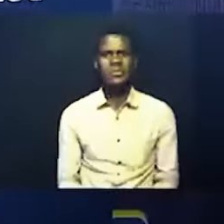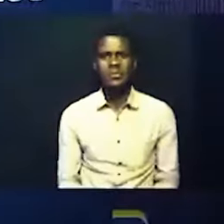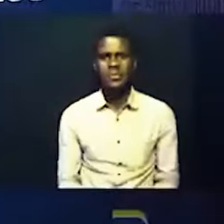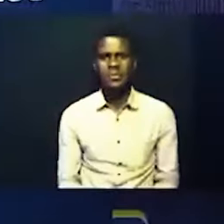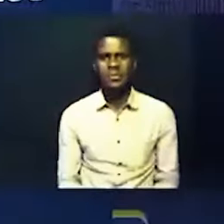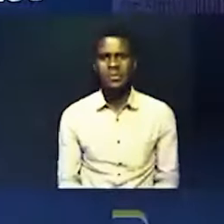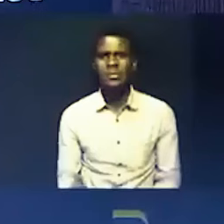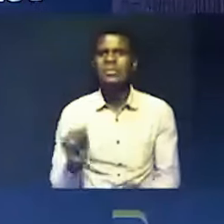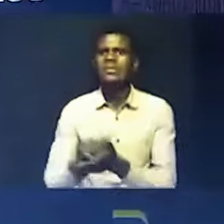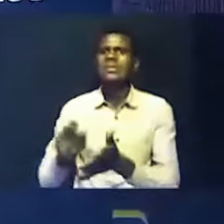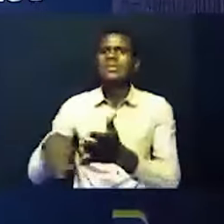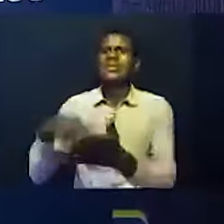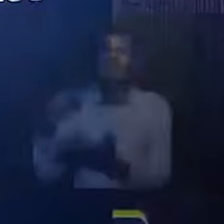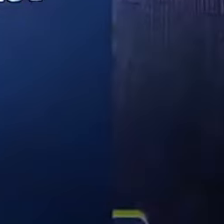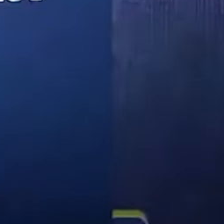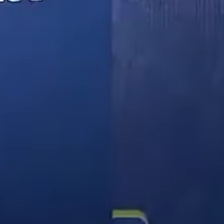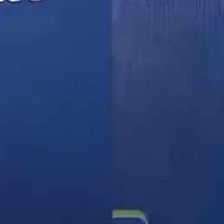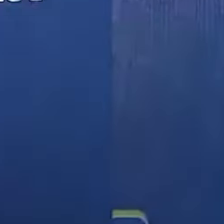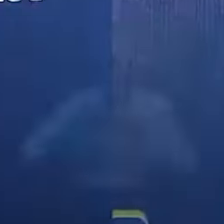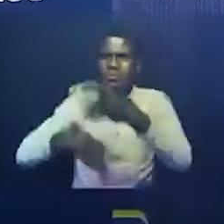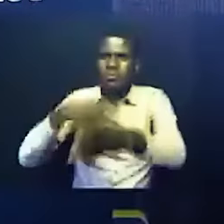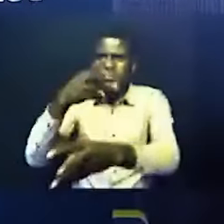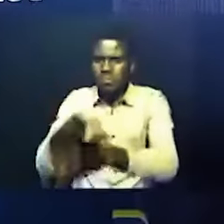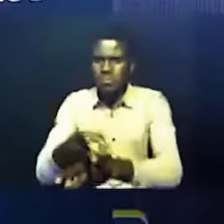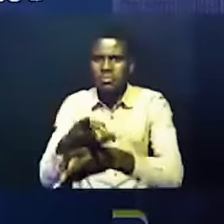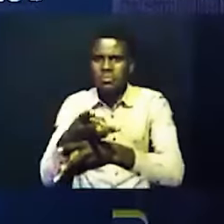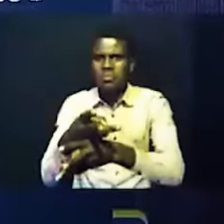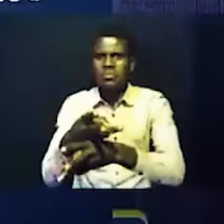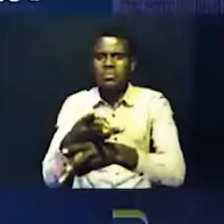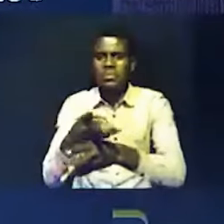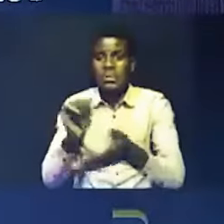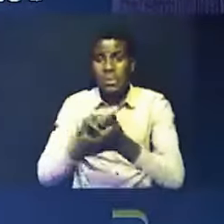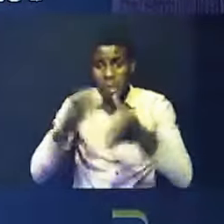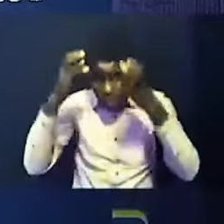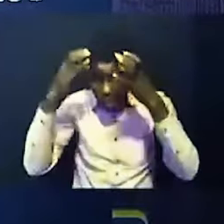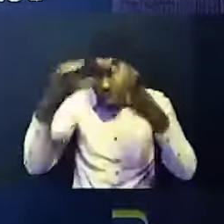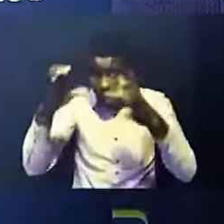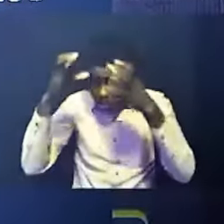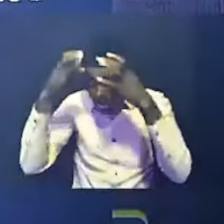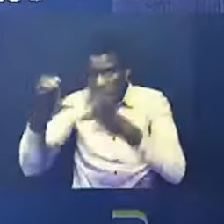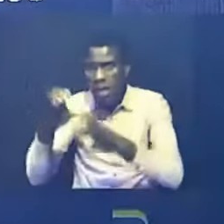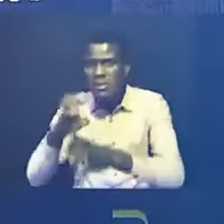and this is the Fallen World which breaths